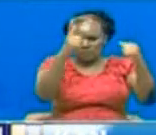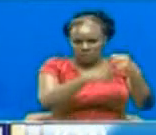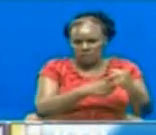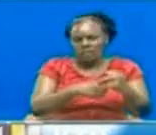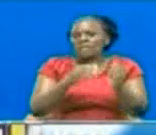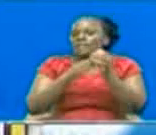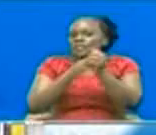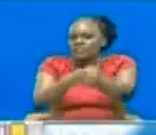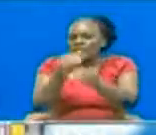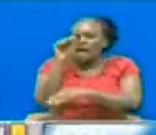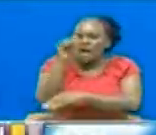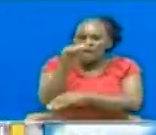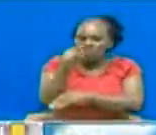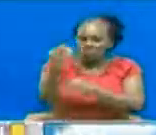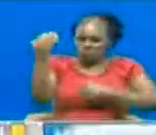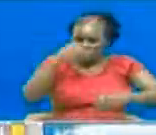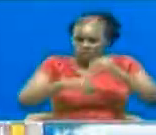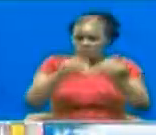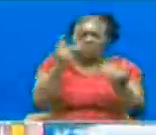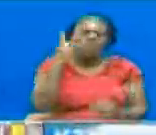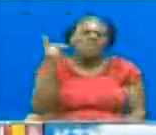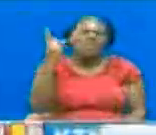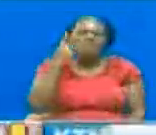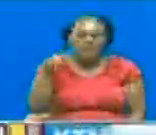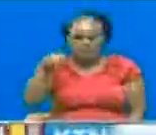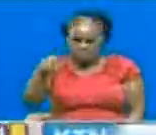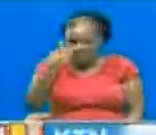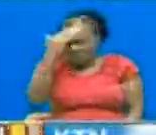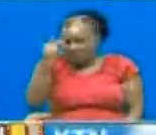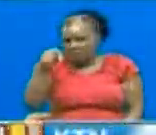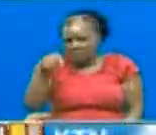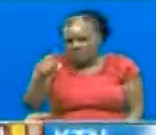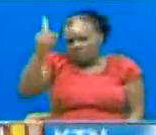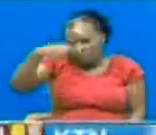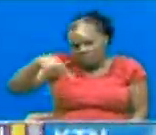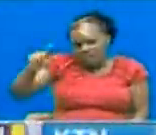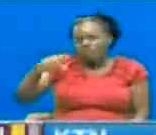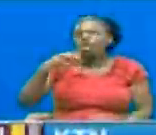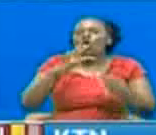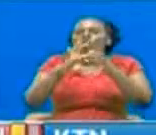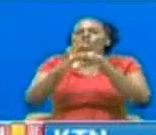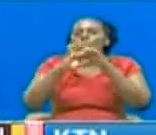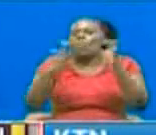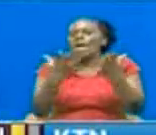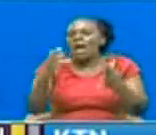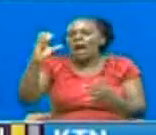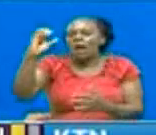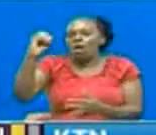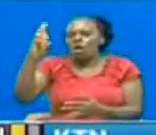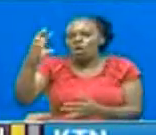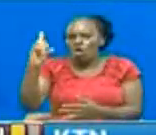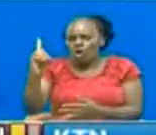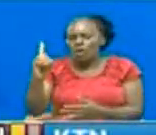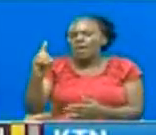urged the area residents to cast their vote in favour of Memusi, as the seat rightfully belonged to Kord after the area MP